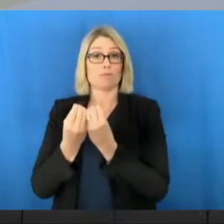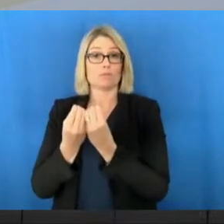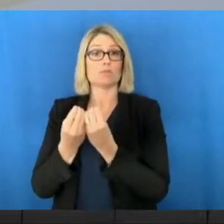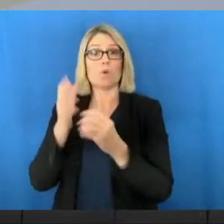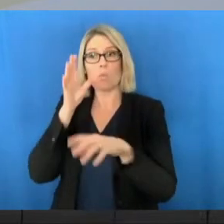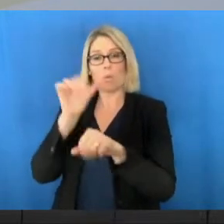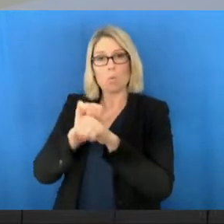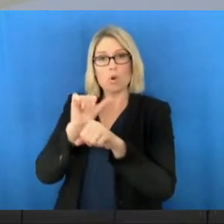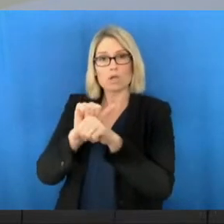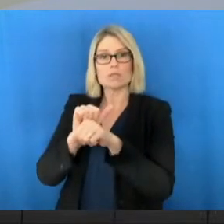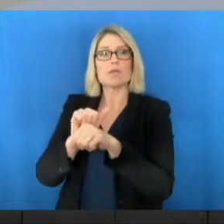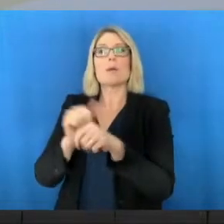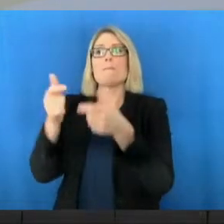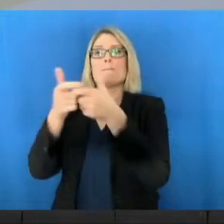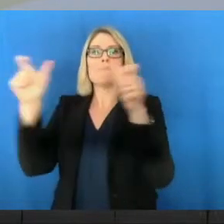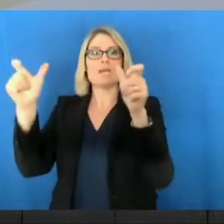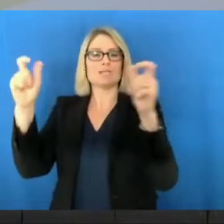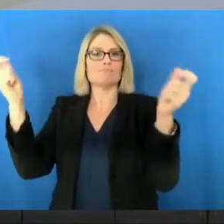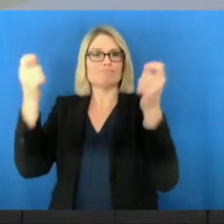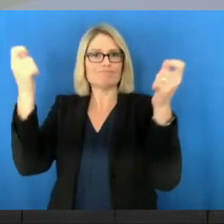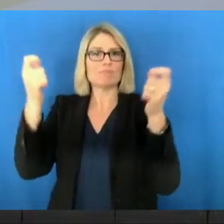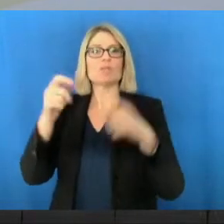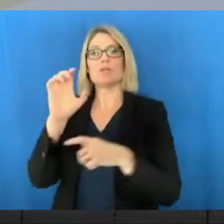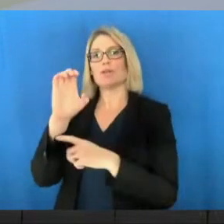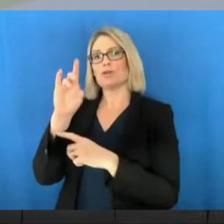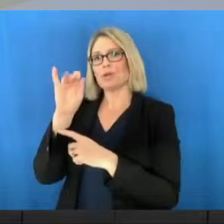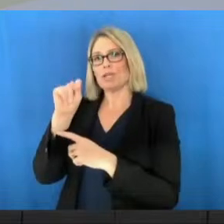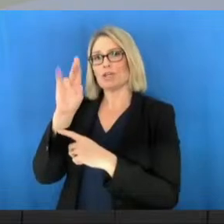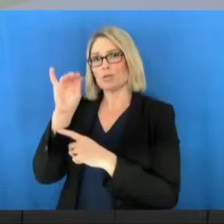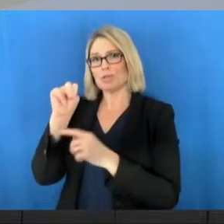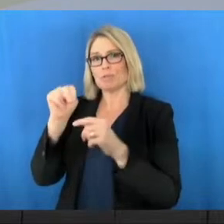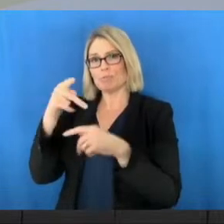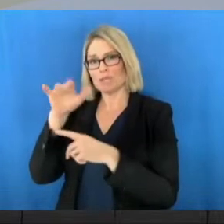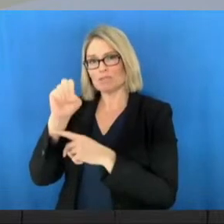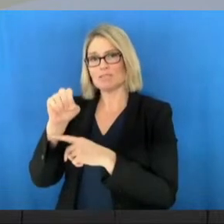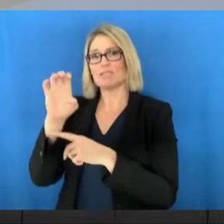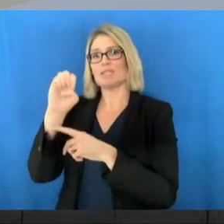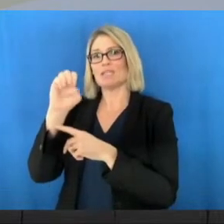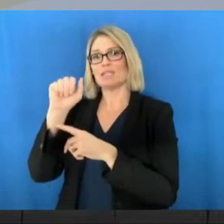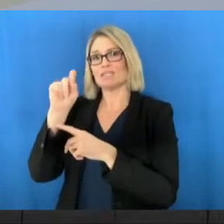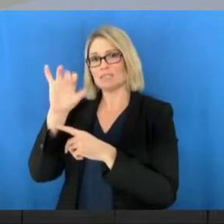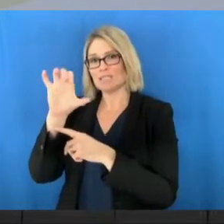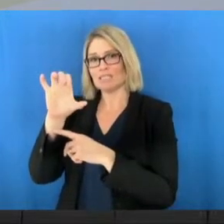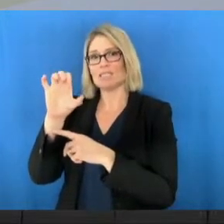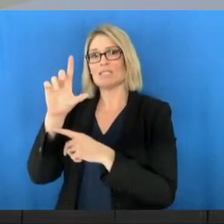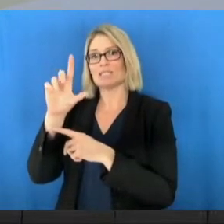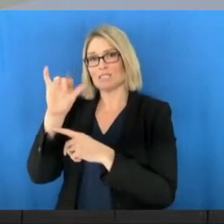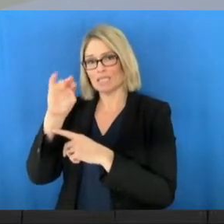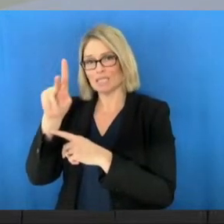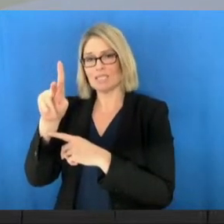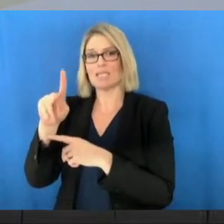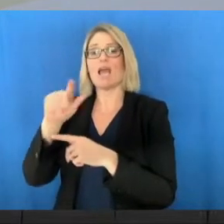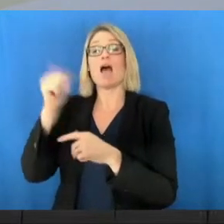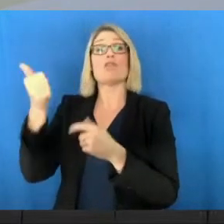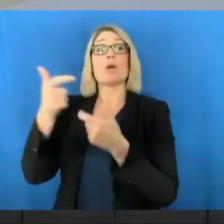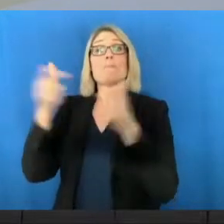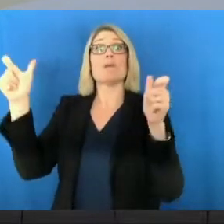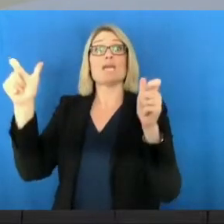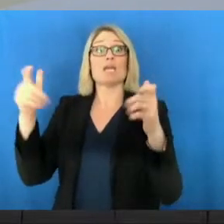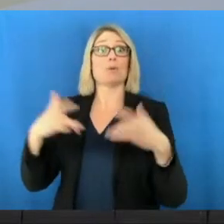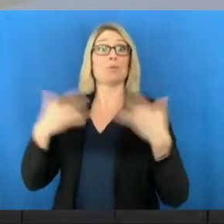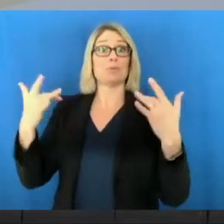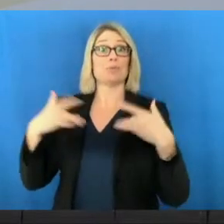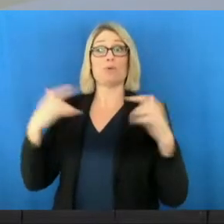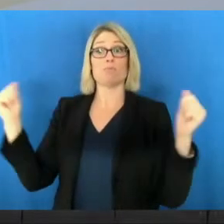selected large venues, including Credit Union Place, the Eastlink Center, and Confederation Center, and other large facilities,